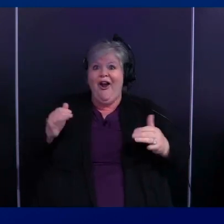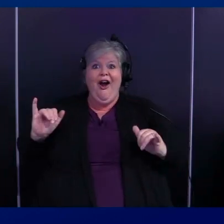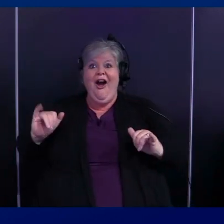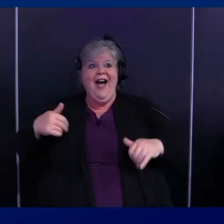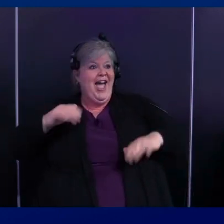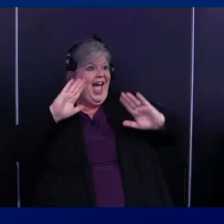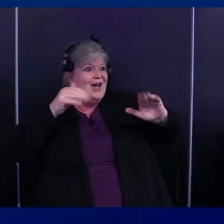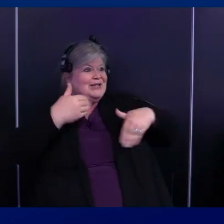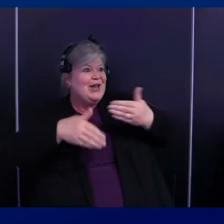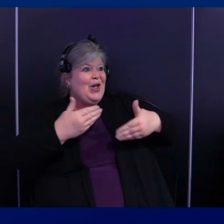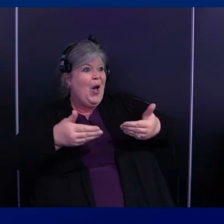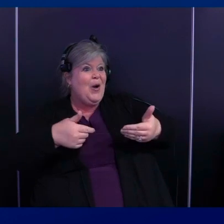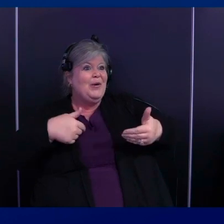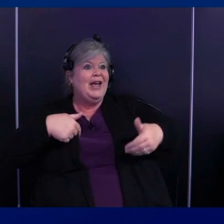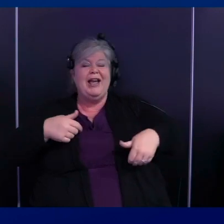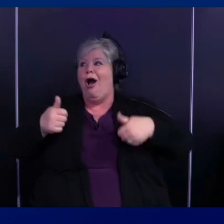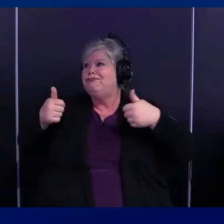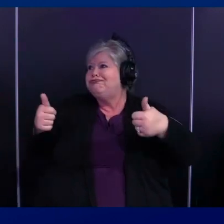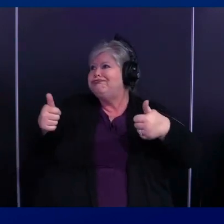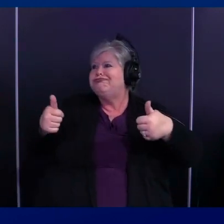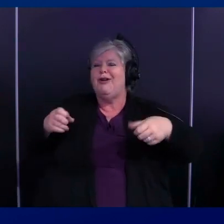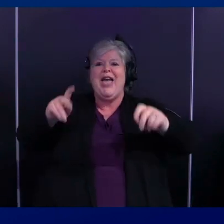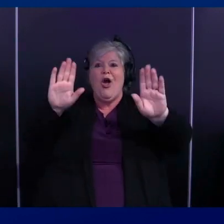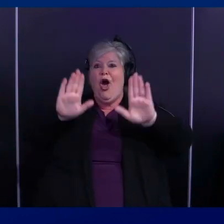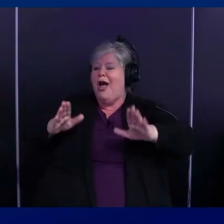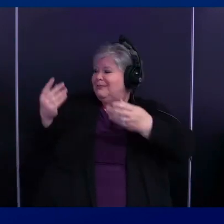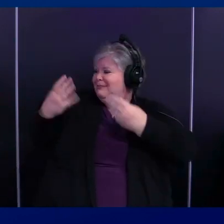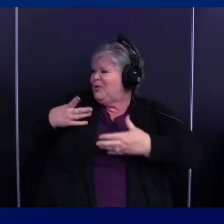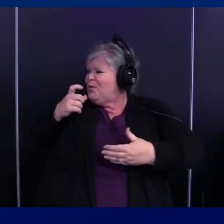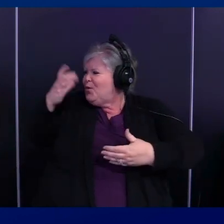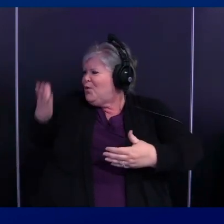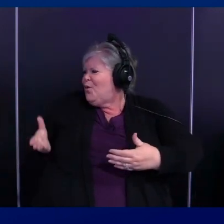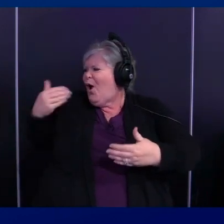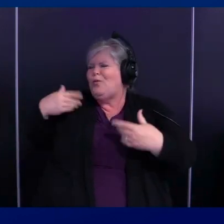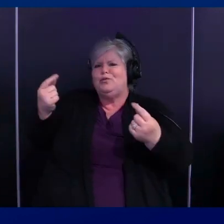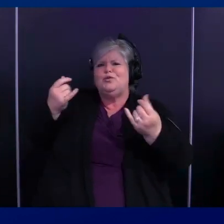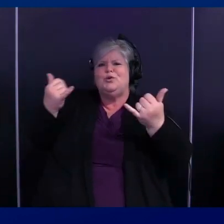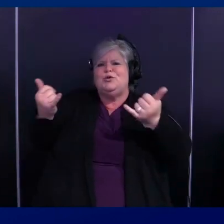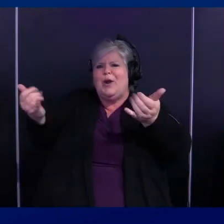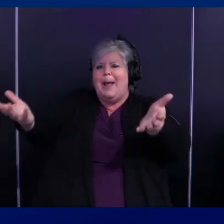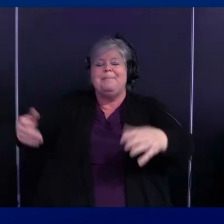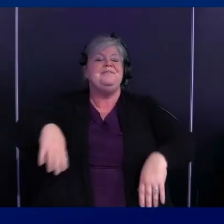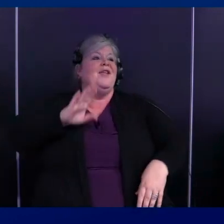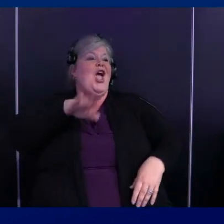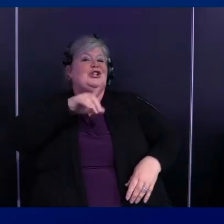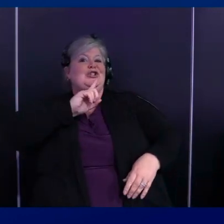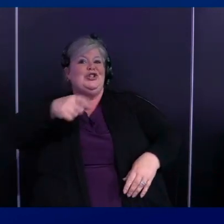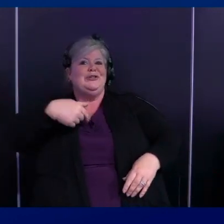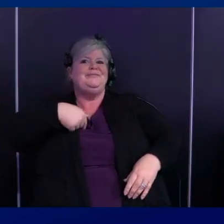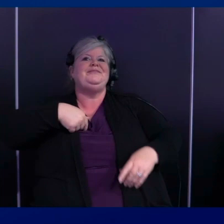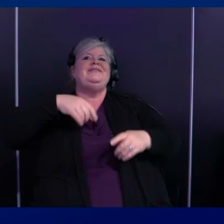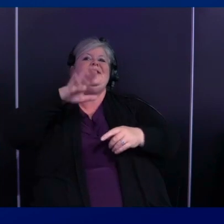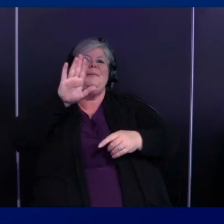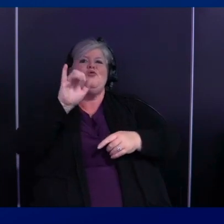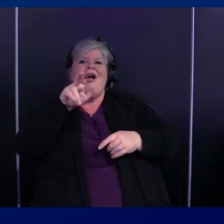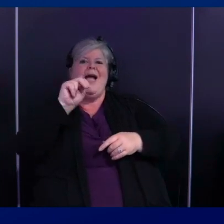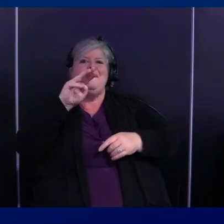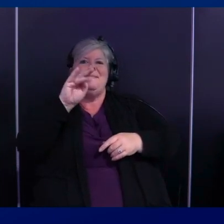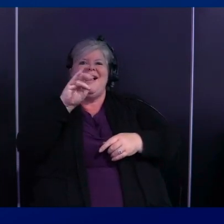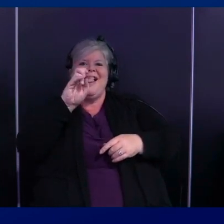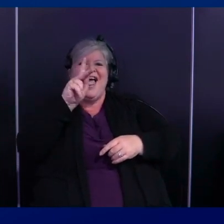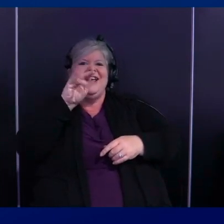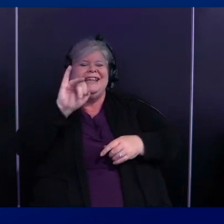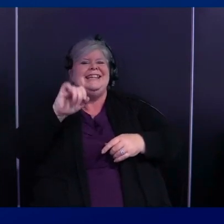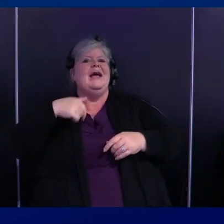Good. Yeah? Awesome. Tell us who you are and what you're going to do today. Sure. I'm Ryan Malecki. I'm a solution architect here